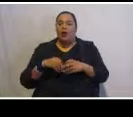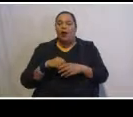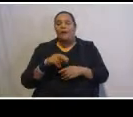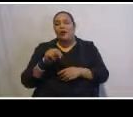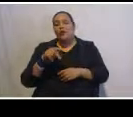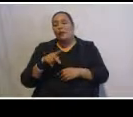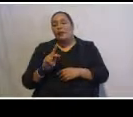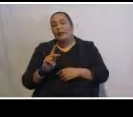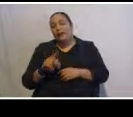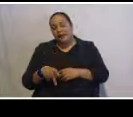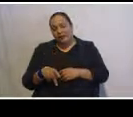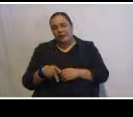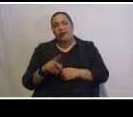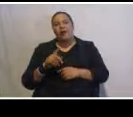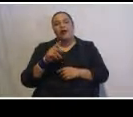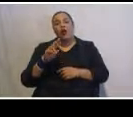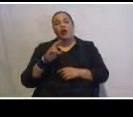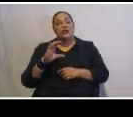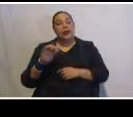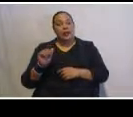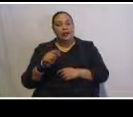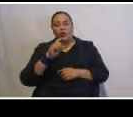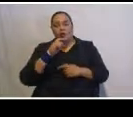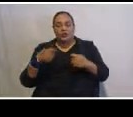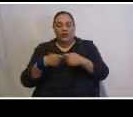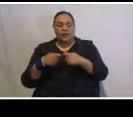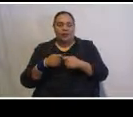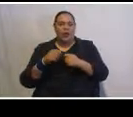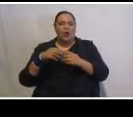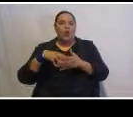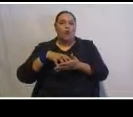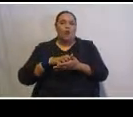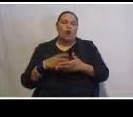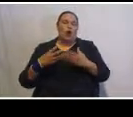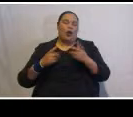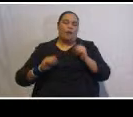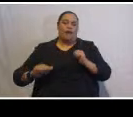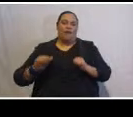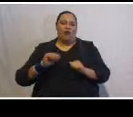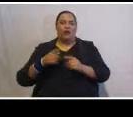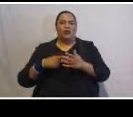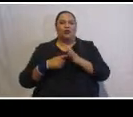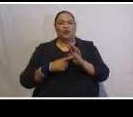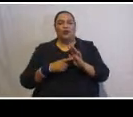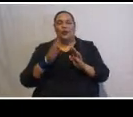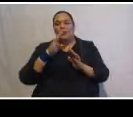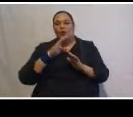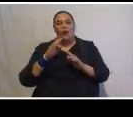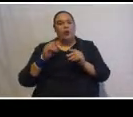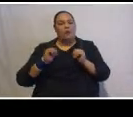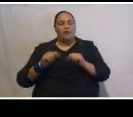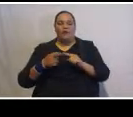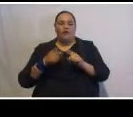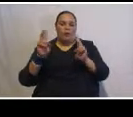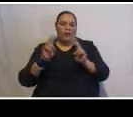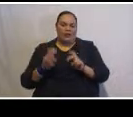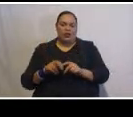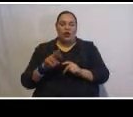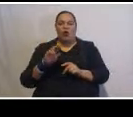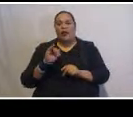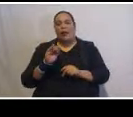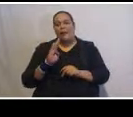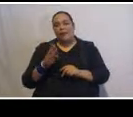MYPD. The RCA uses subsidized poor performance in forecasting and performance by Eskom, and the